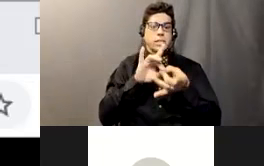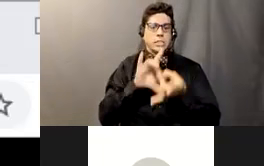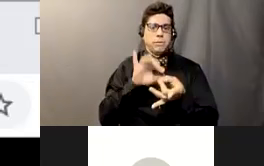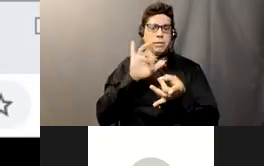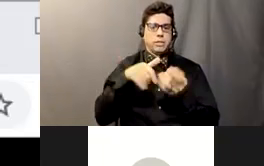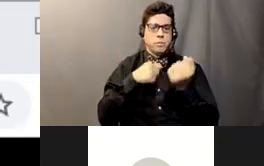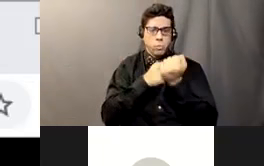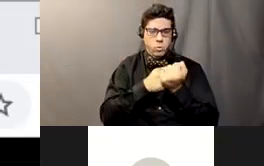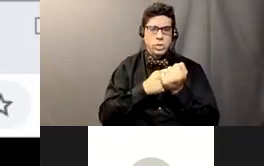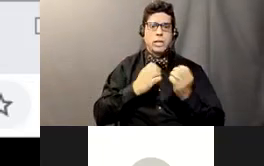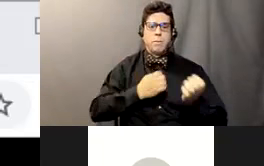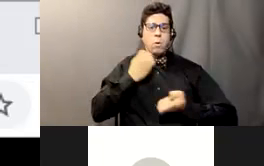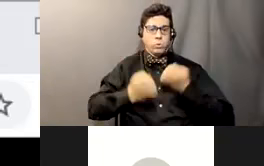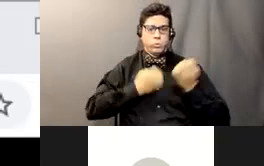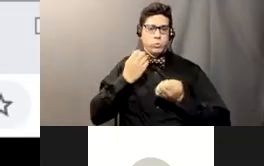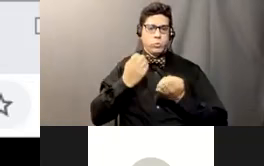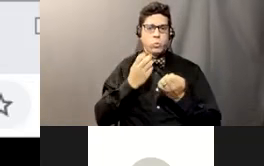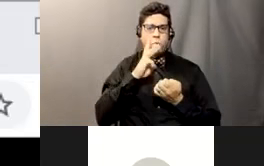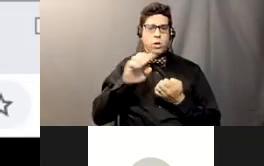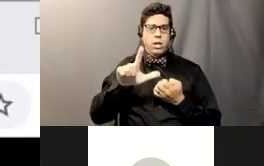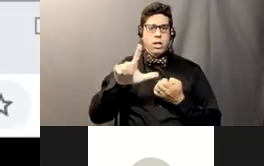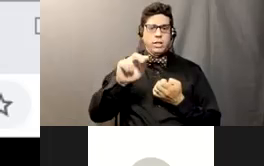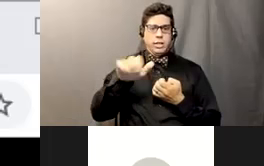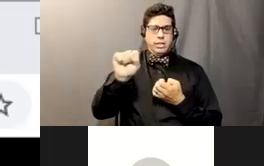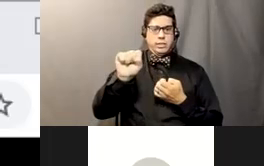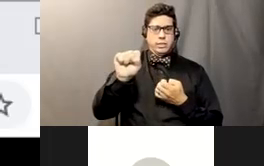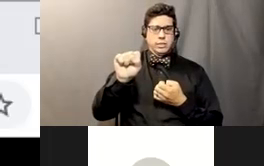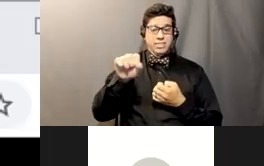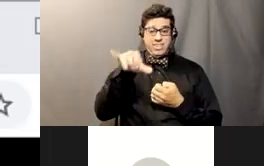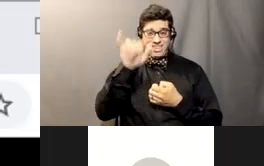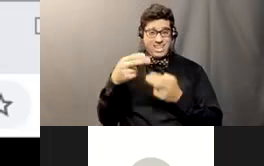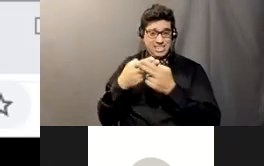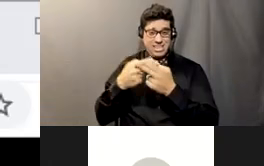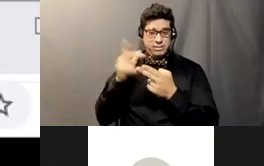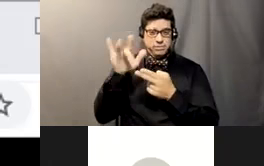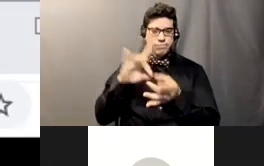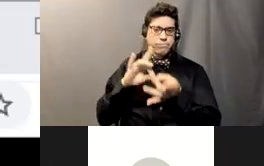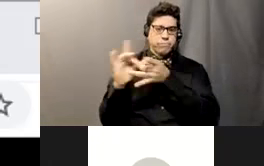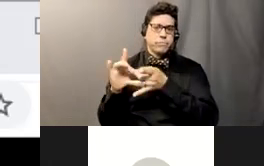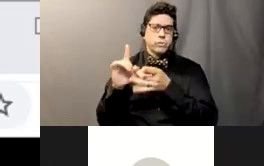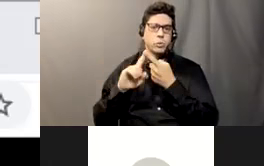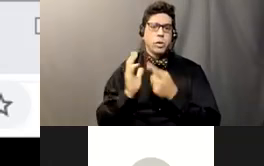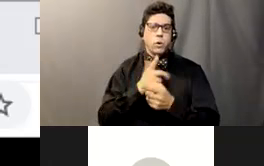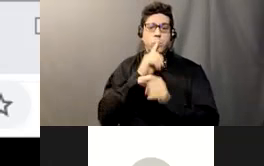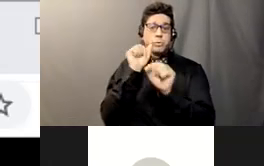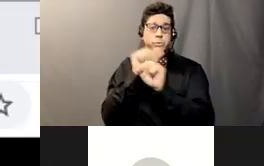encourage emotional wellness. And so that slide is linked to our actual page that we have at